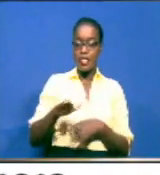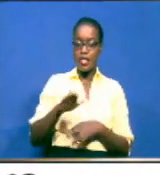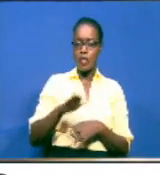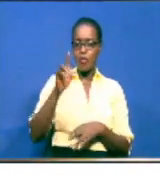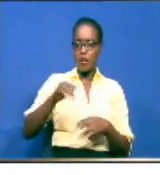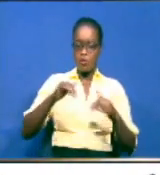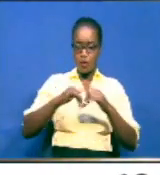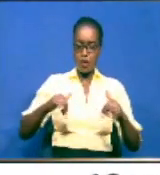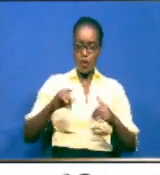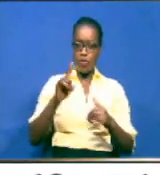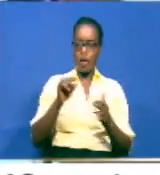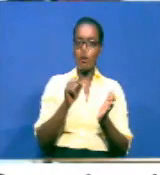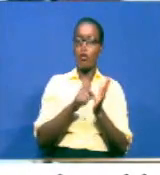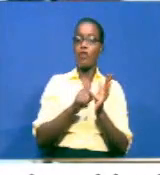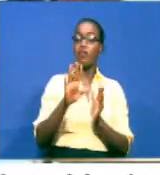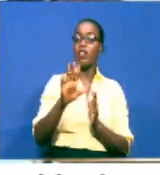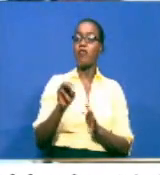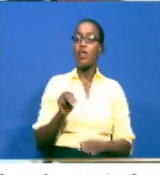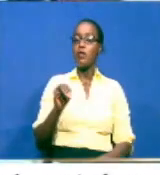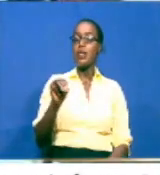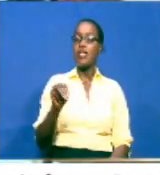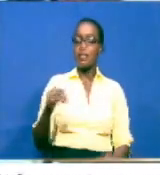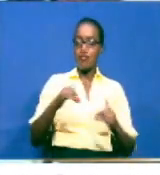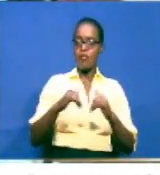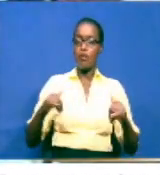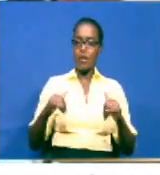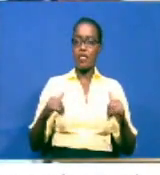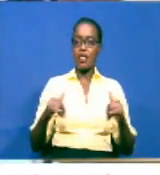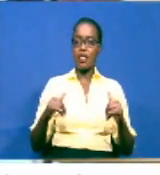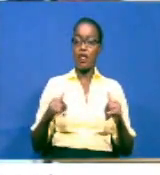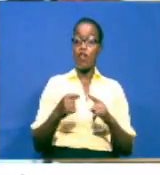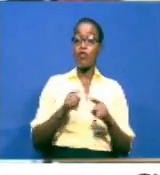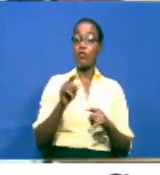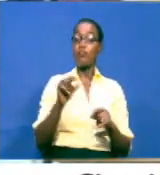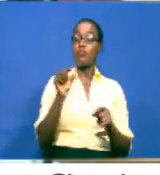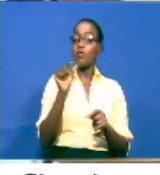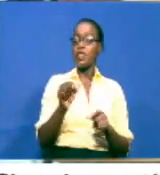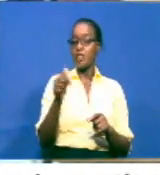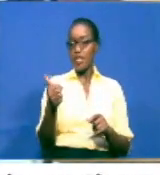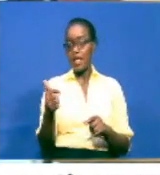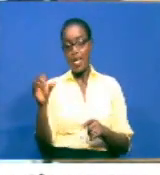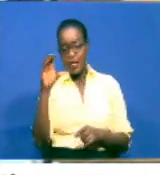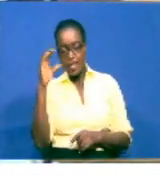must be spaced at least 1.5 meters apart from each other, and customer sitting must